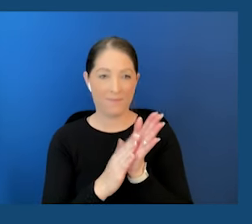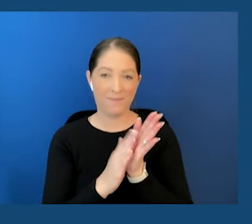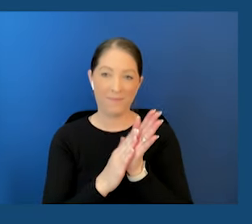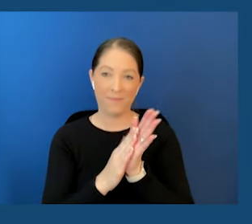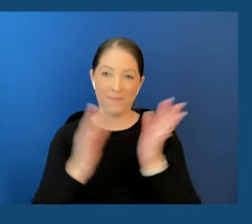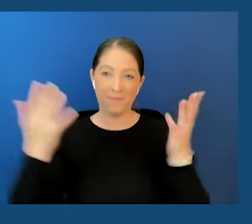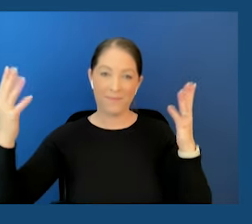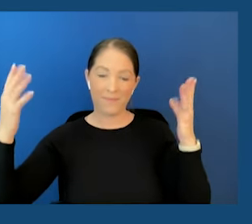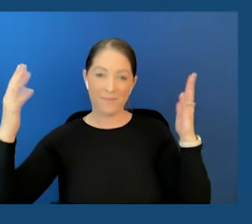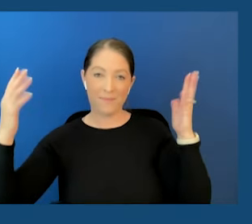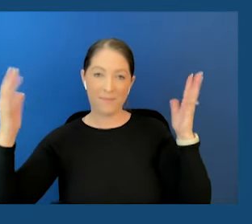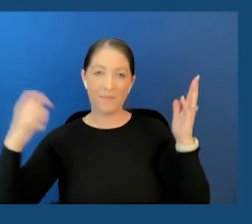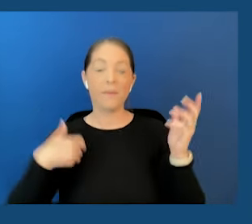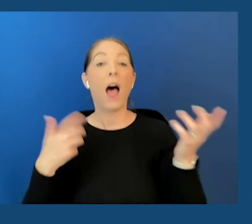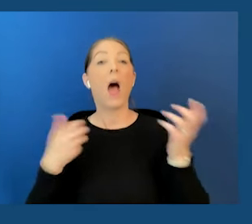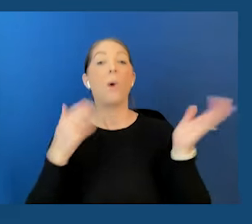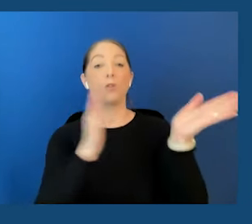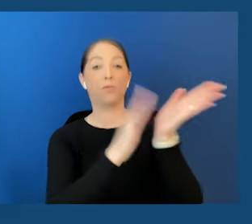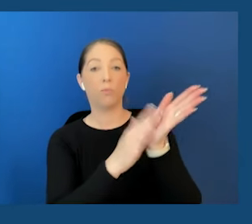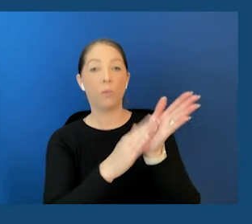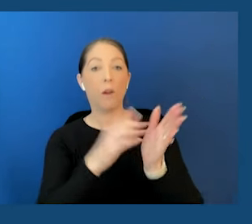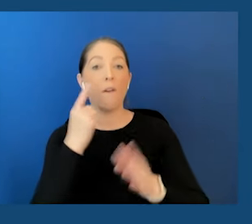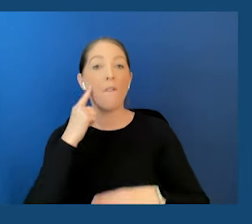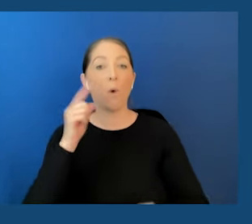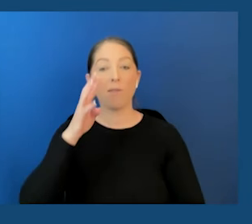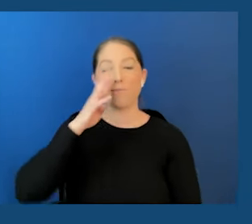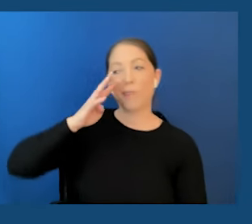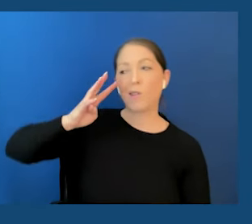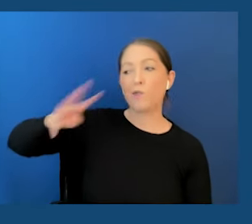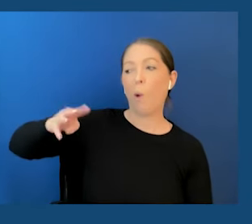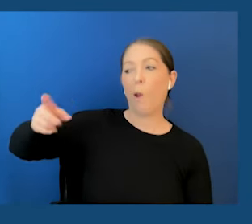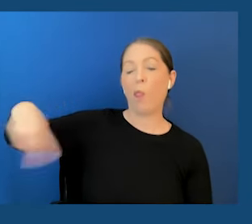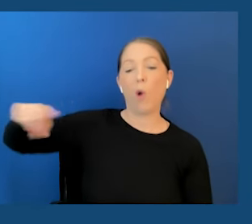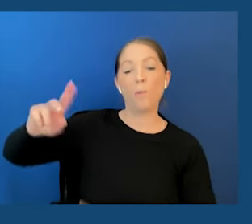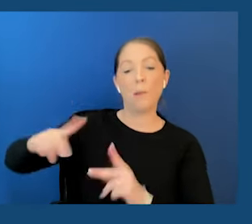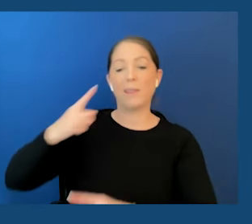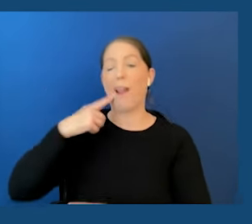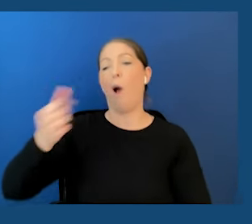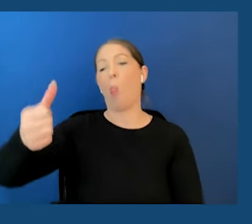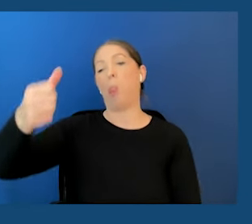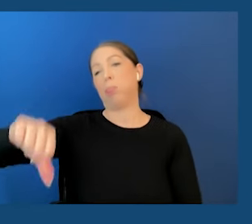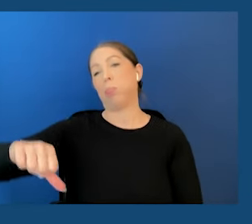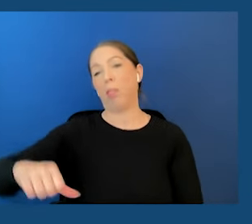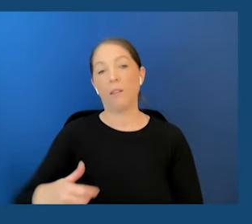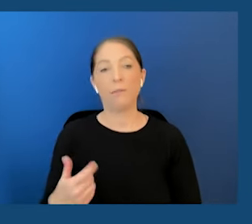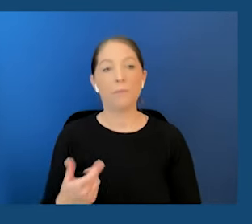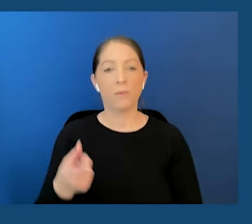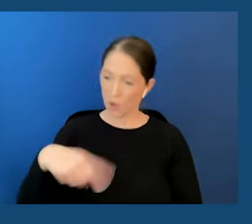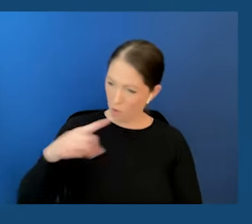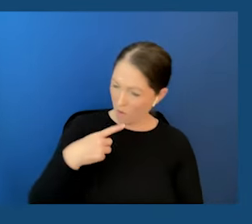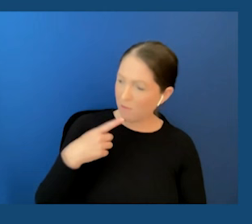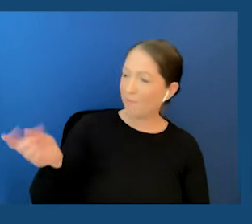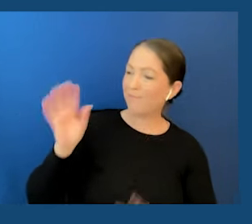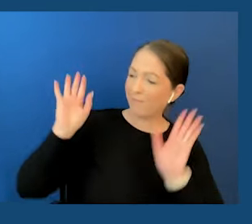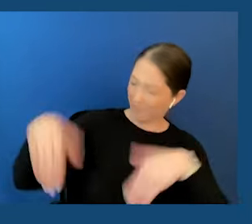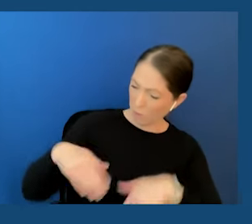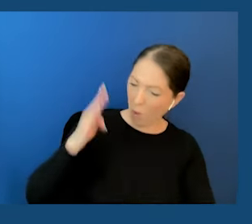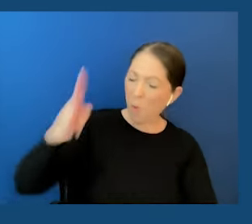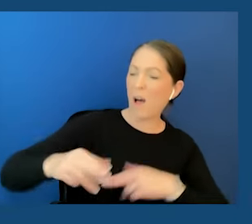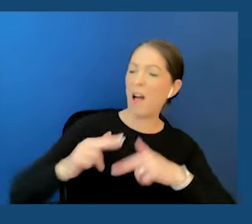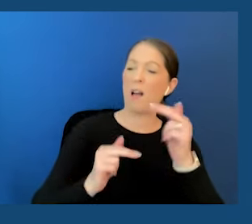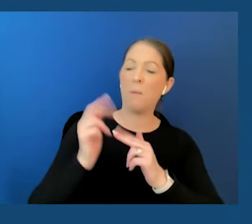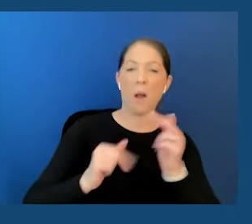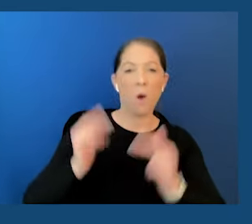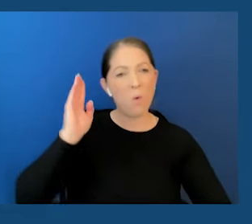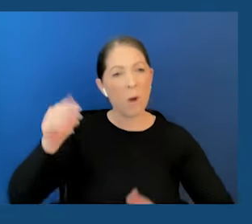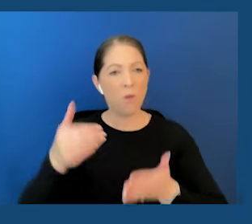I want to applaud you for disregarding the naysayers and having the political will to just say we're going to build more housing in all these communities. I'm